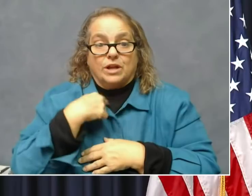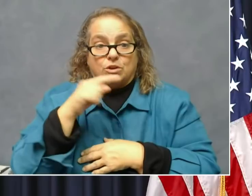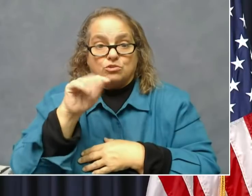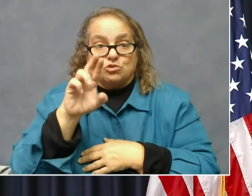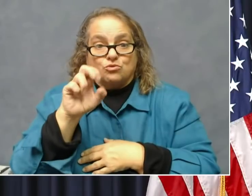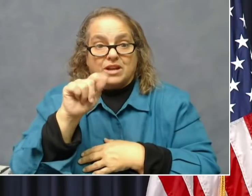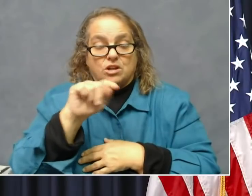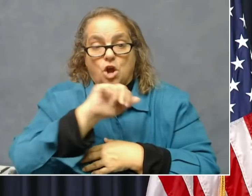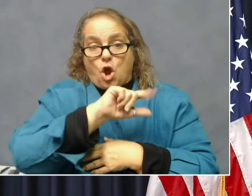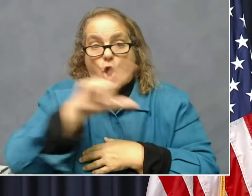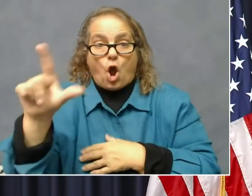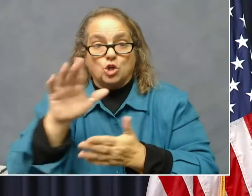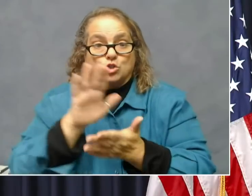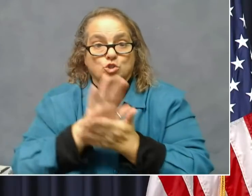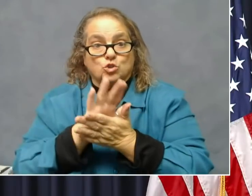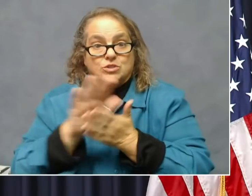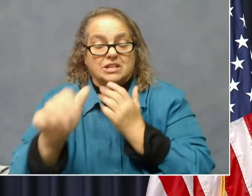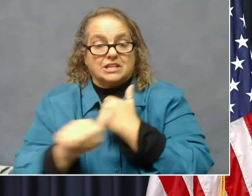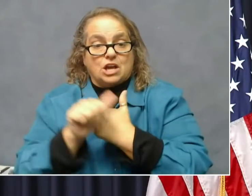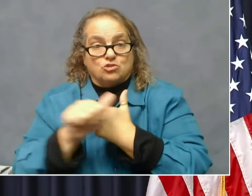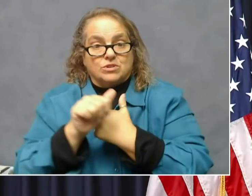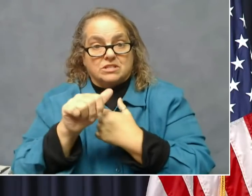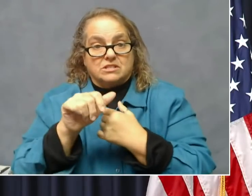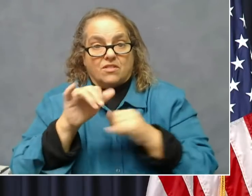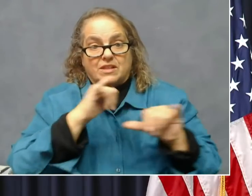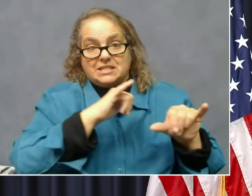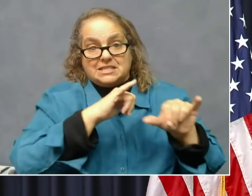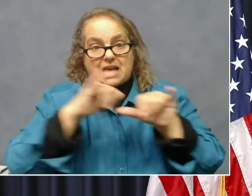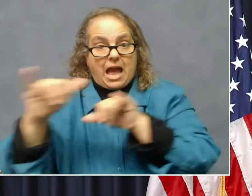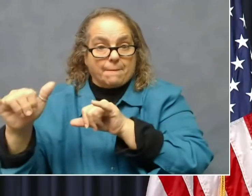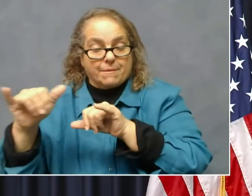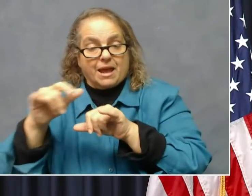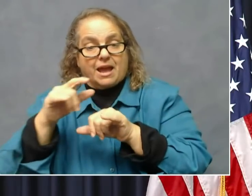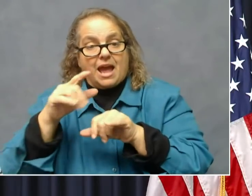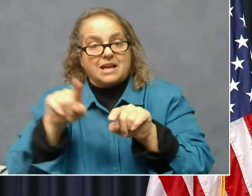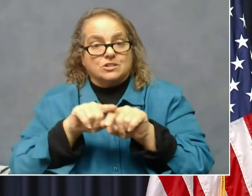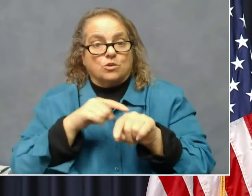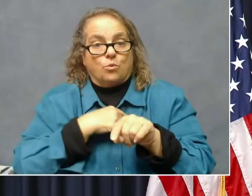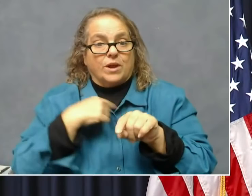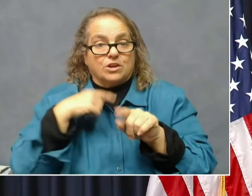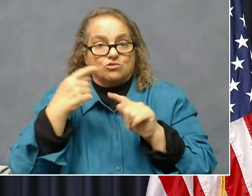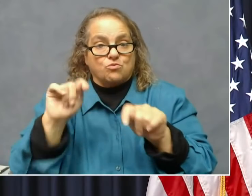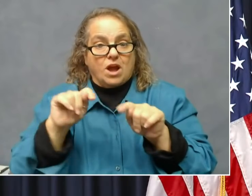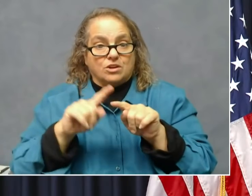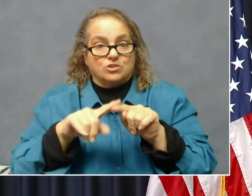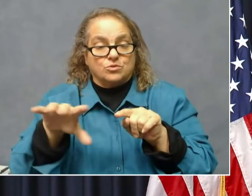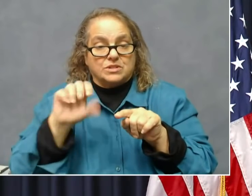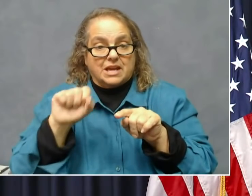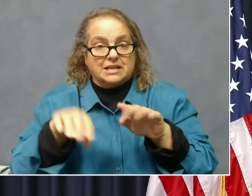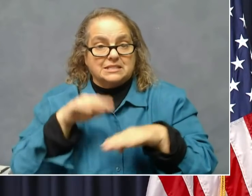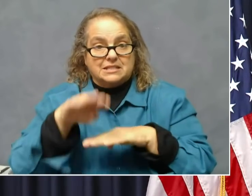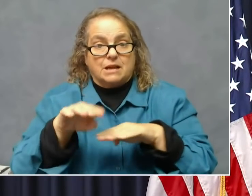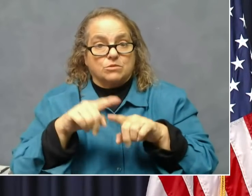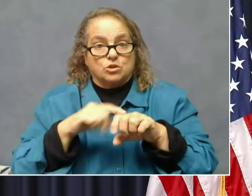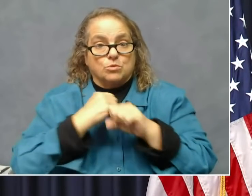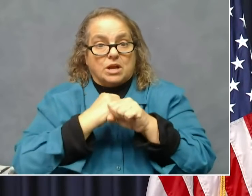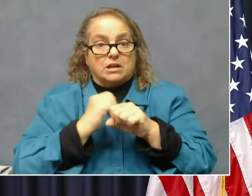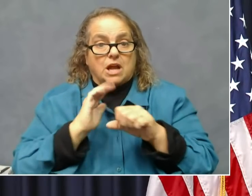and taking steps to protect the lives of those around us. So that came